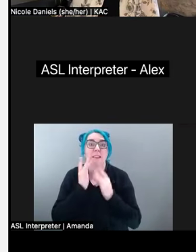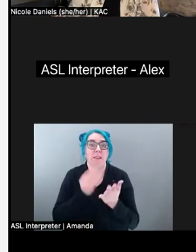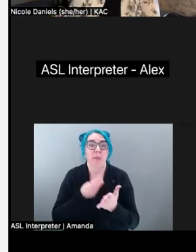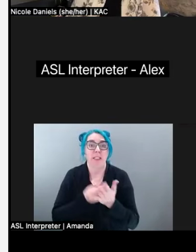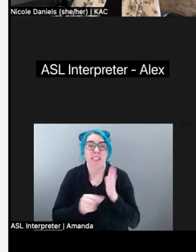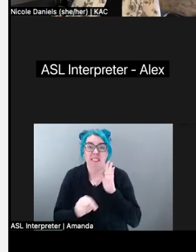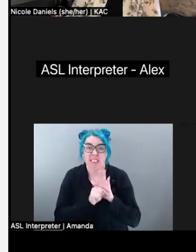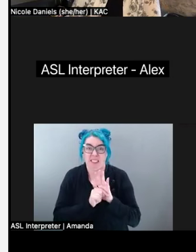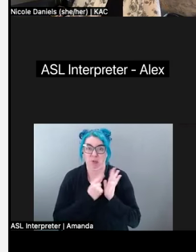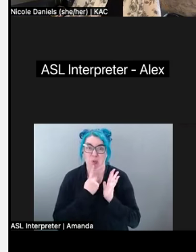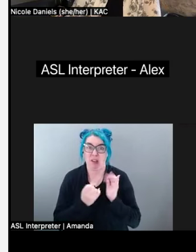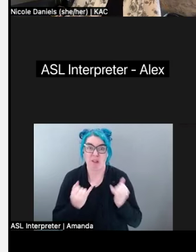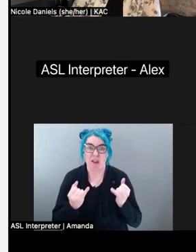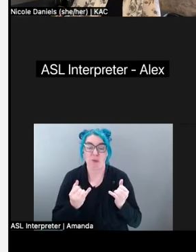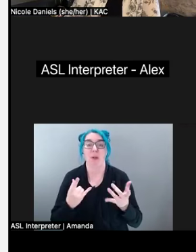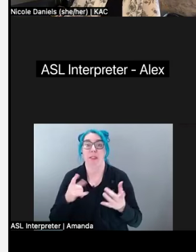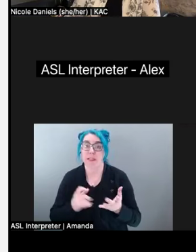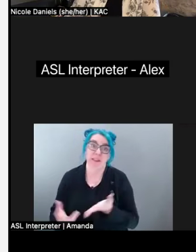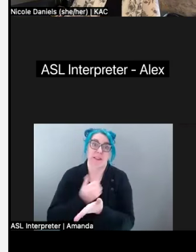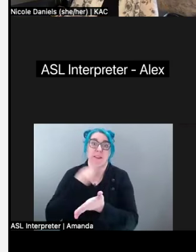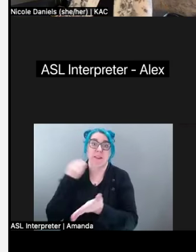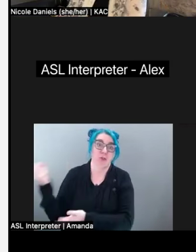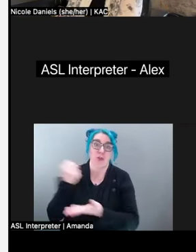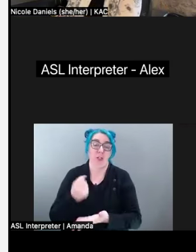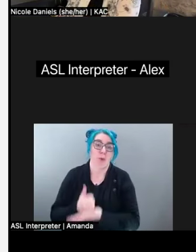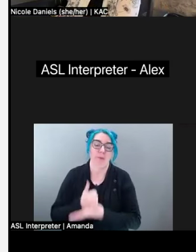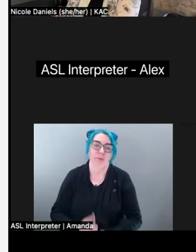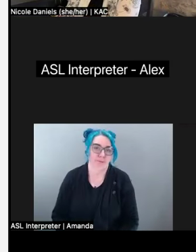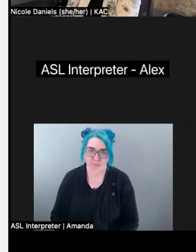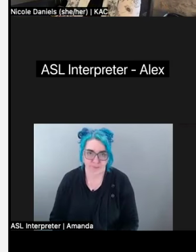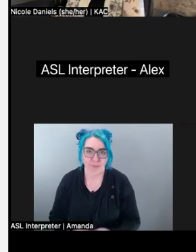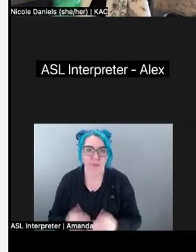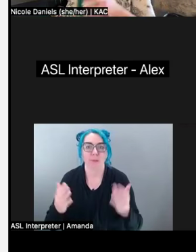services delivered by an organization aligned with any political party or religious group.